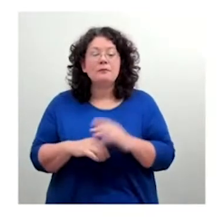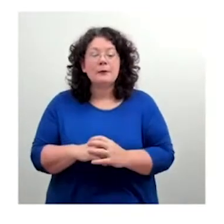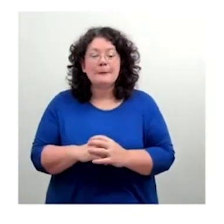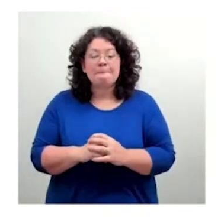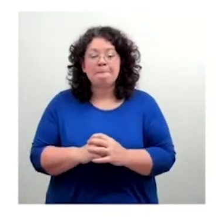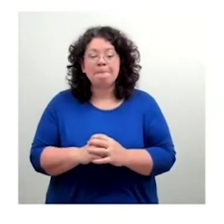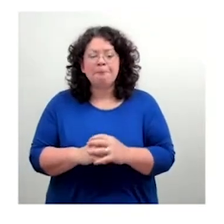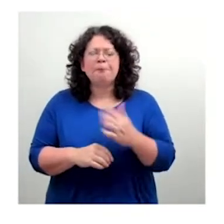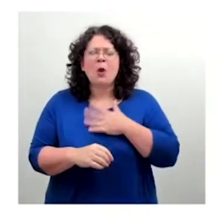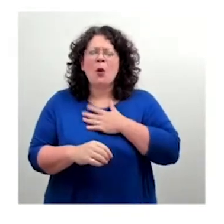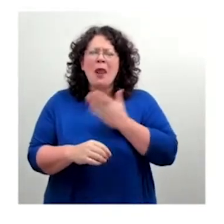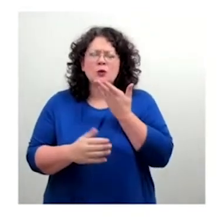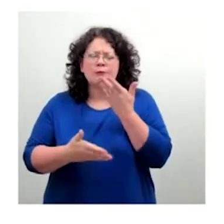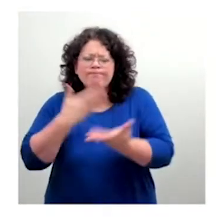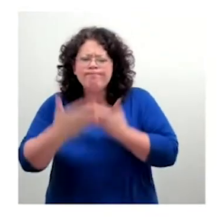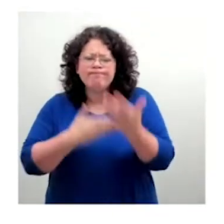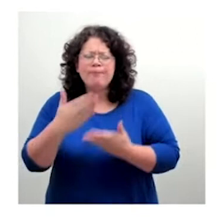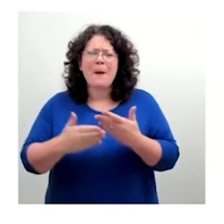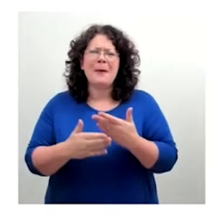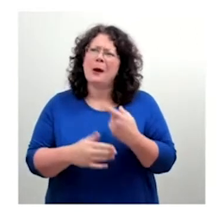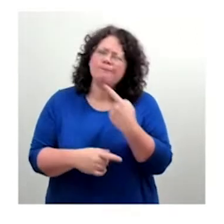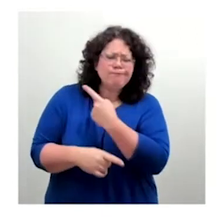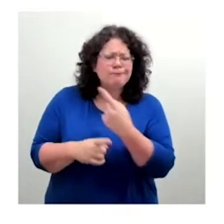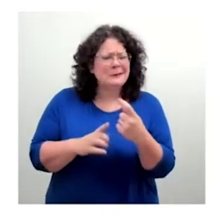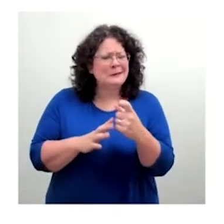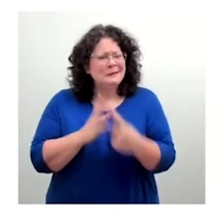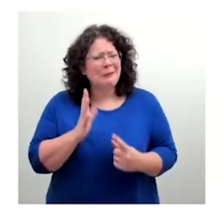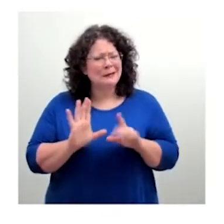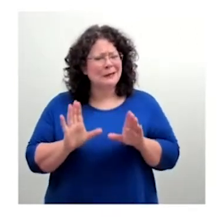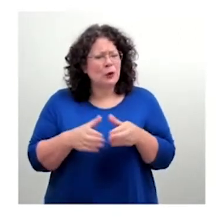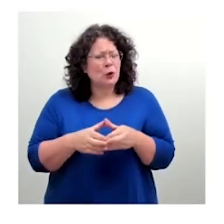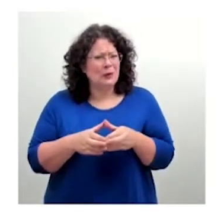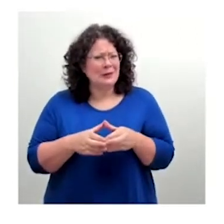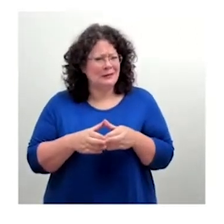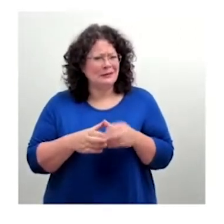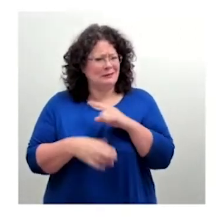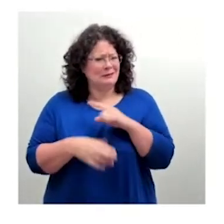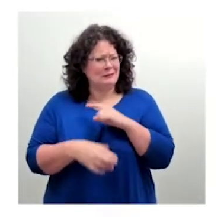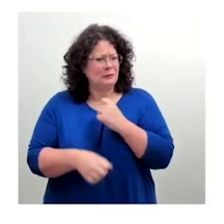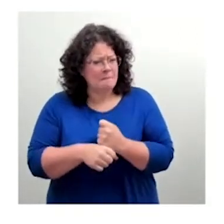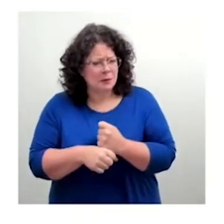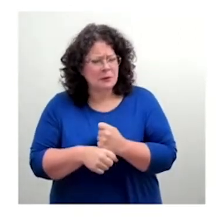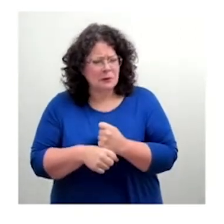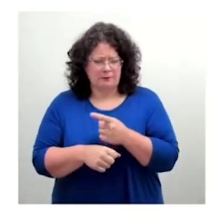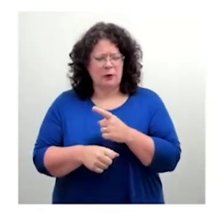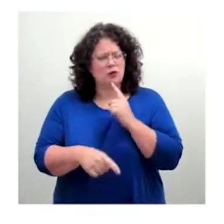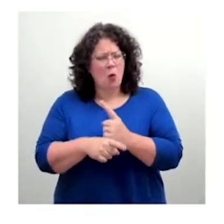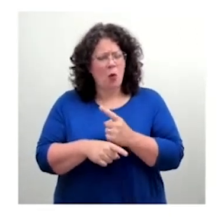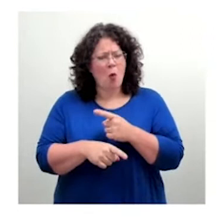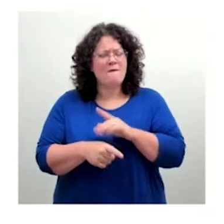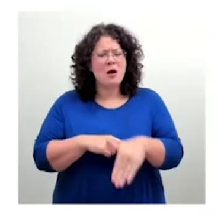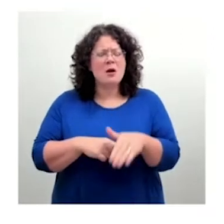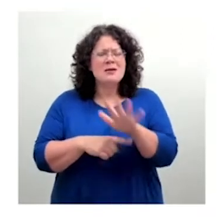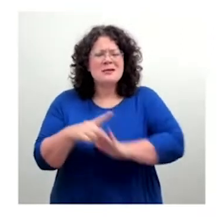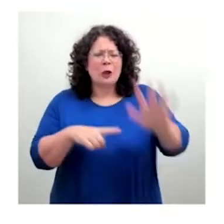work, and then a few sort of closing thoughts on the role of tech in